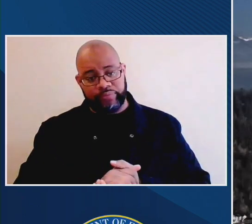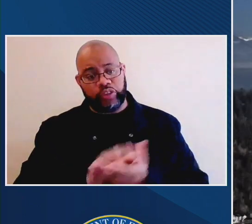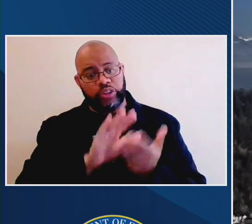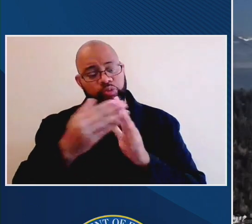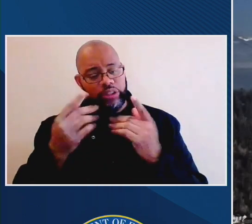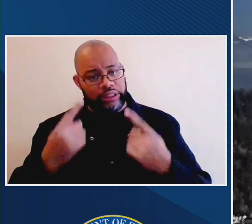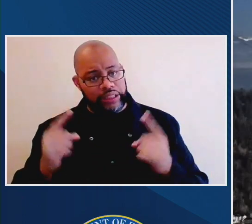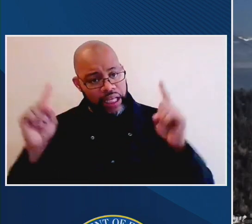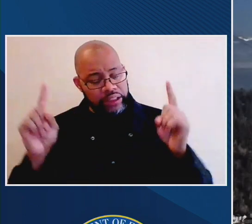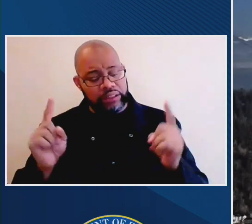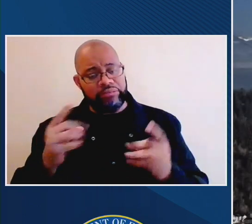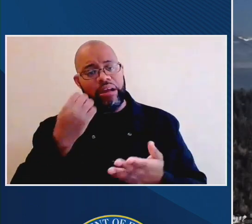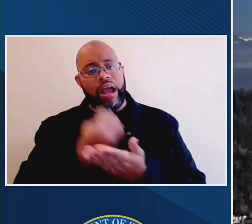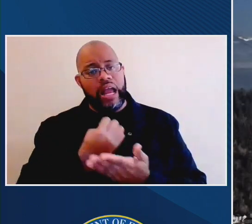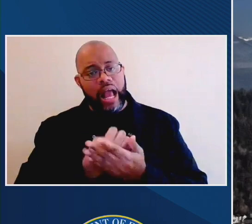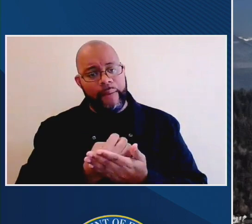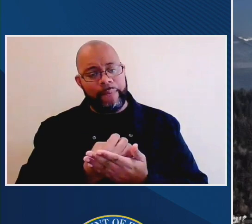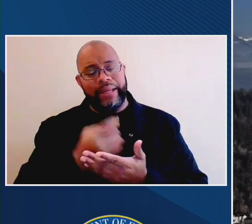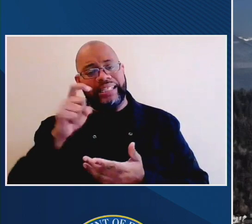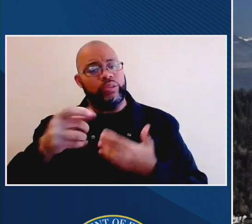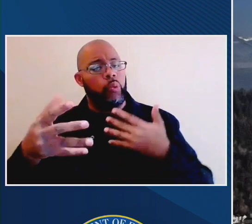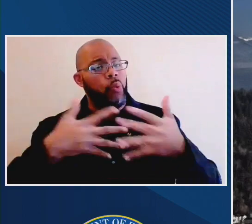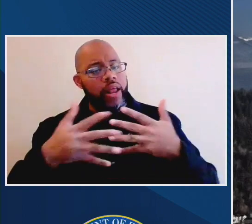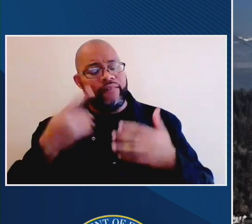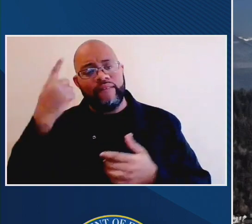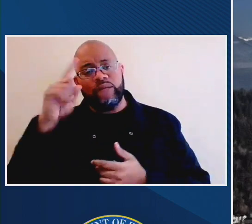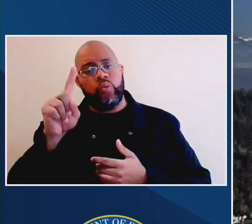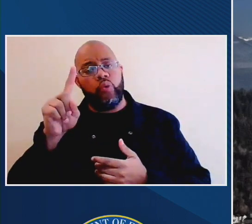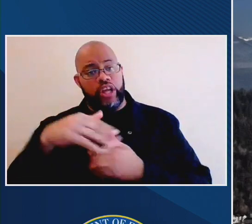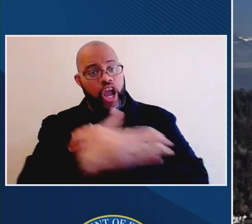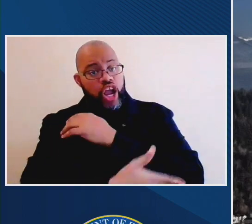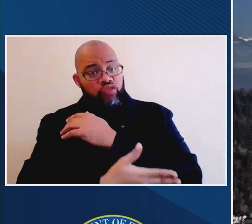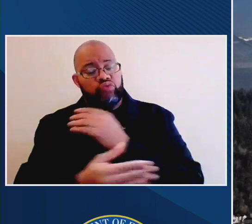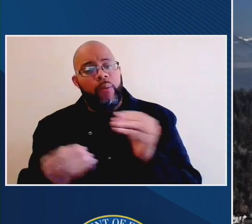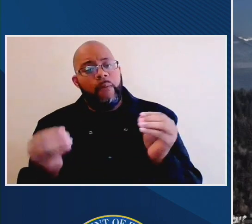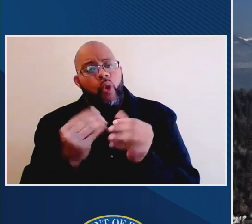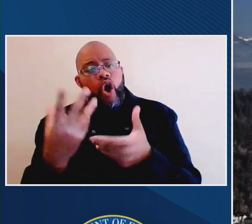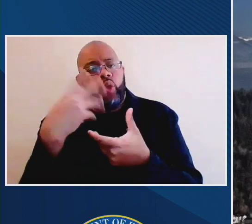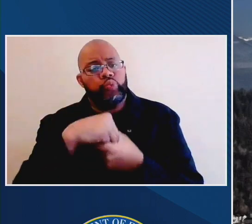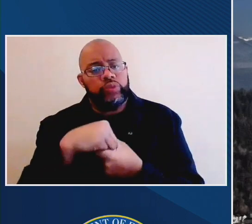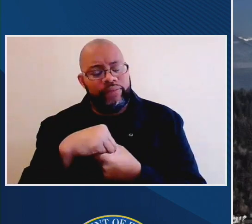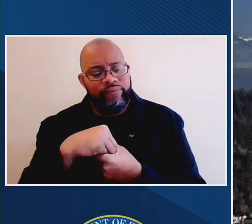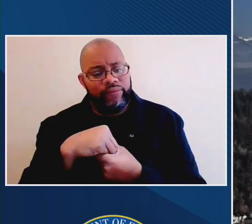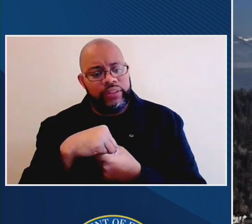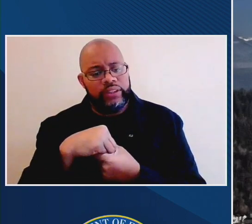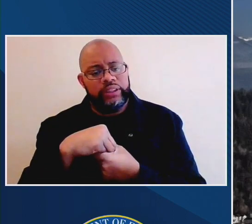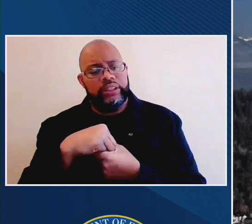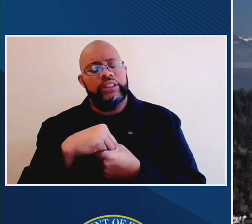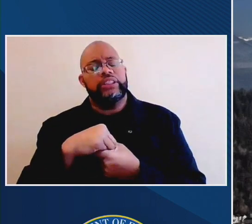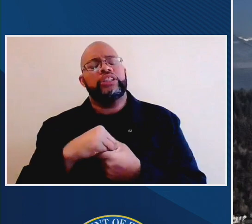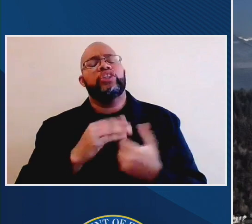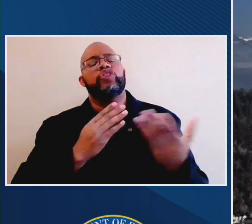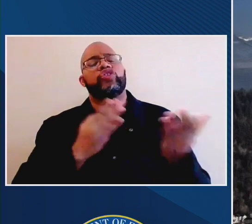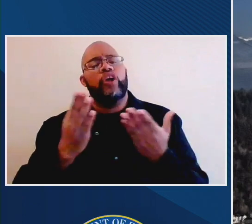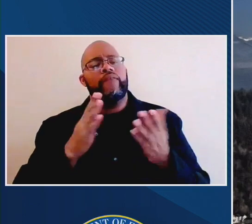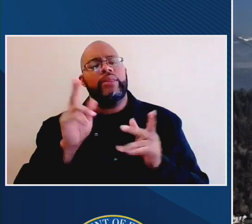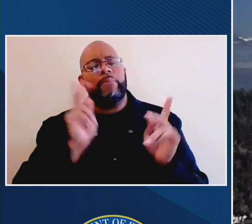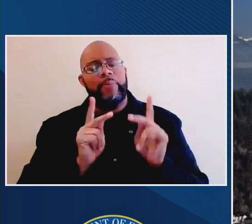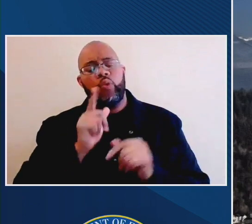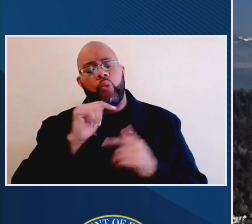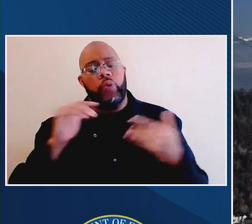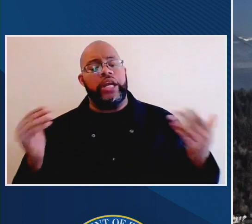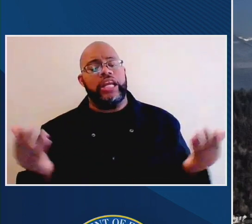wherever it was, which happened 30 plus years ago. They start off with the offer of financial aid, and they realize